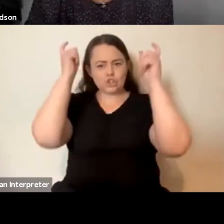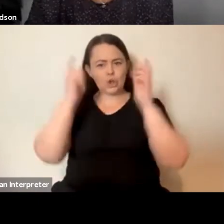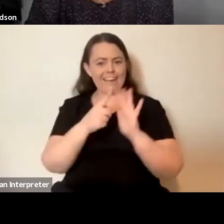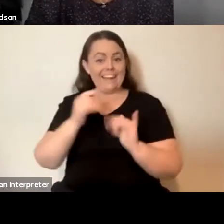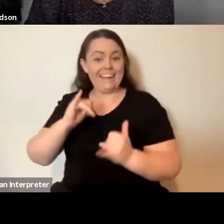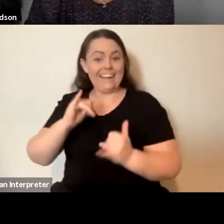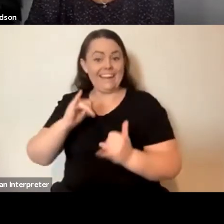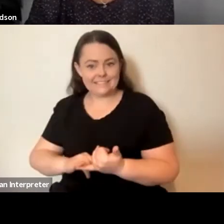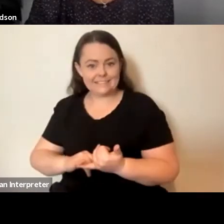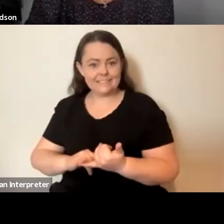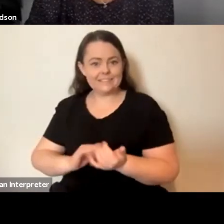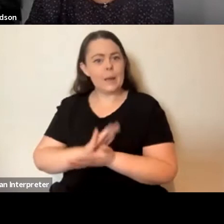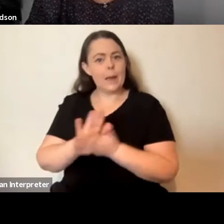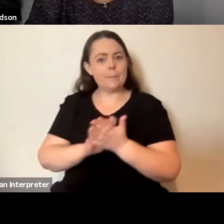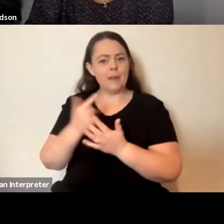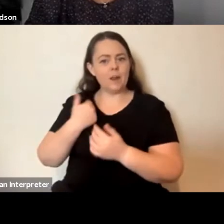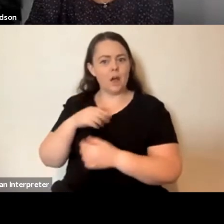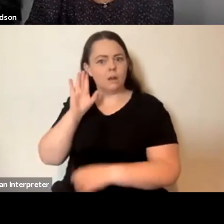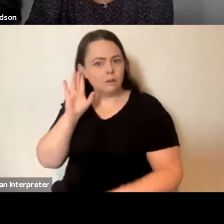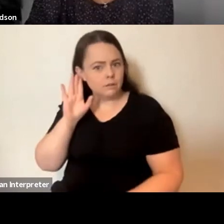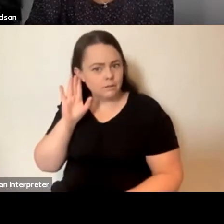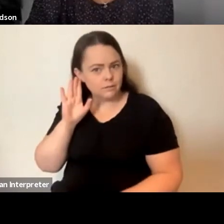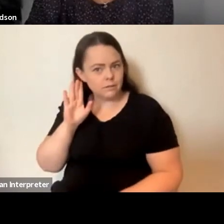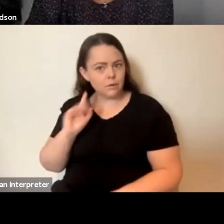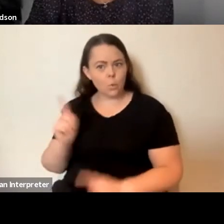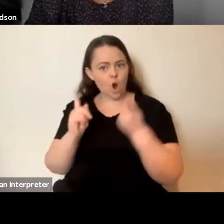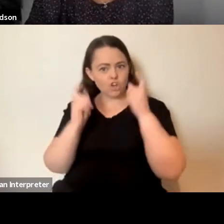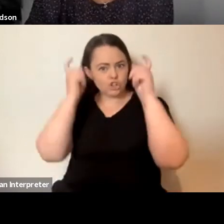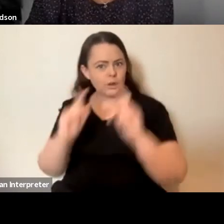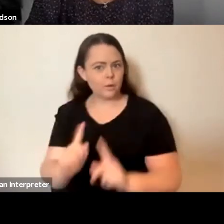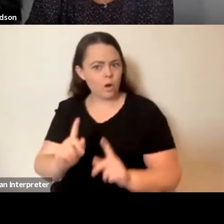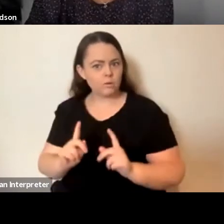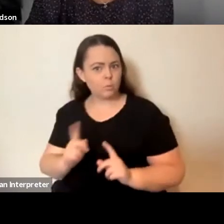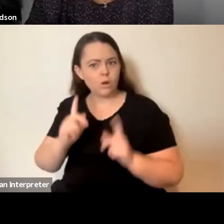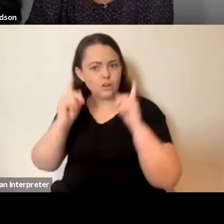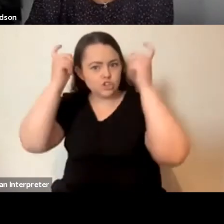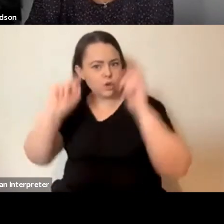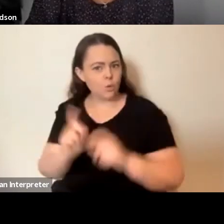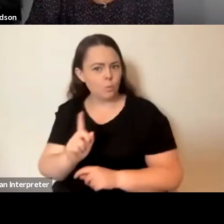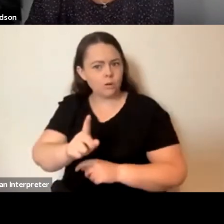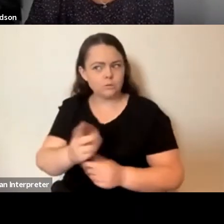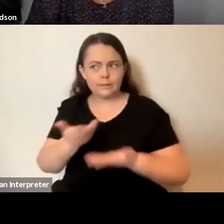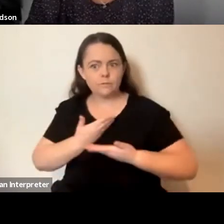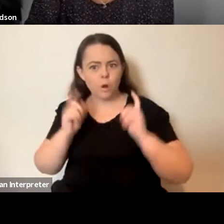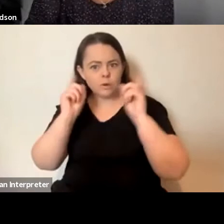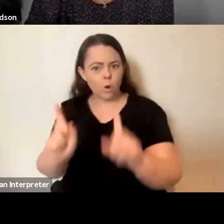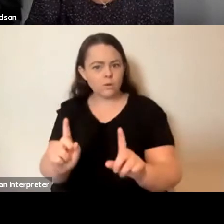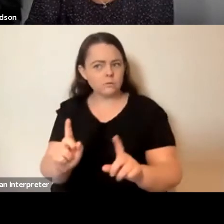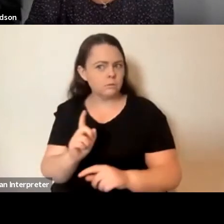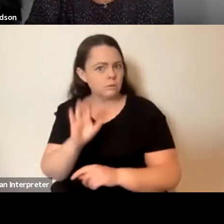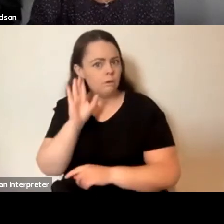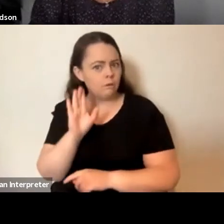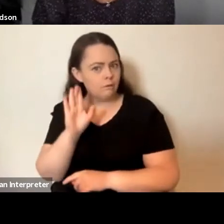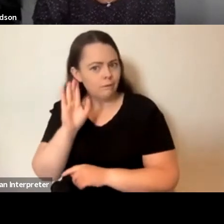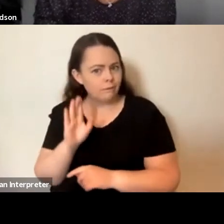pricked up immediately, and that's the stuff I listen very carefully to when you give those kind of intros. And someone's